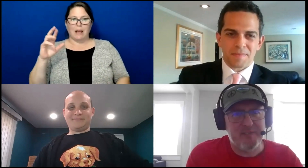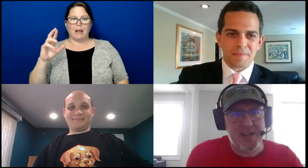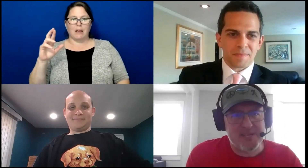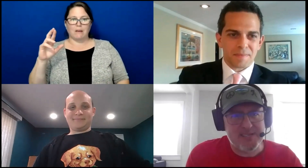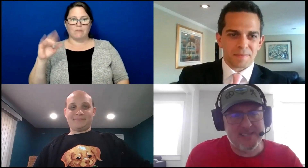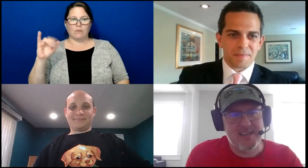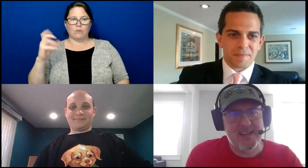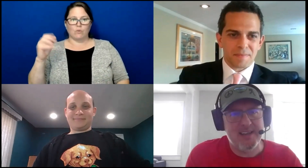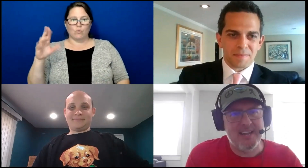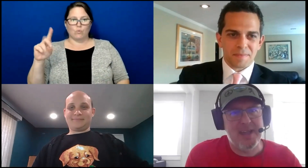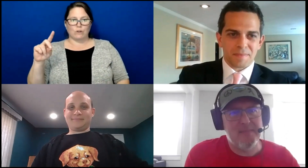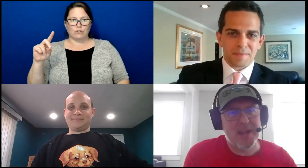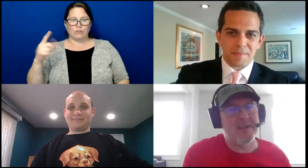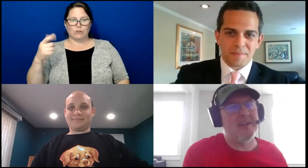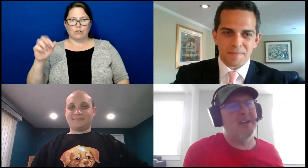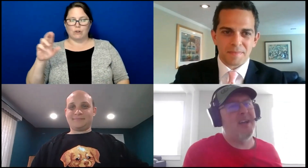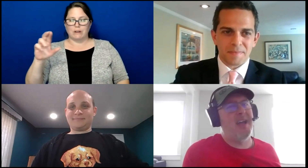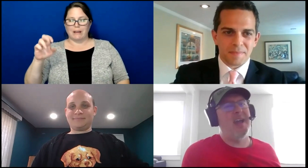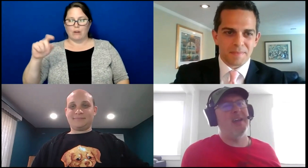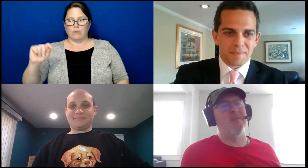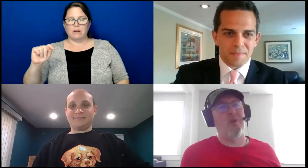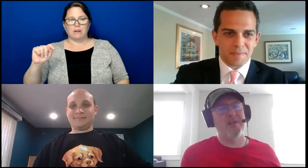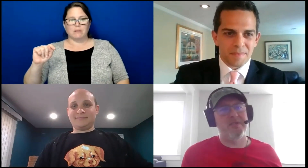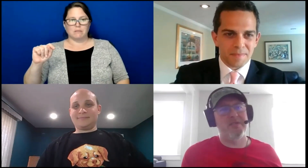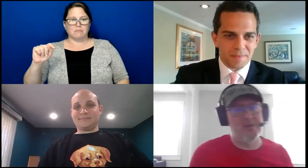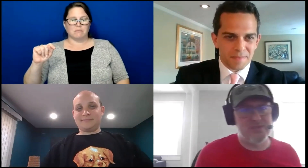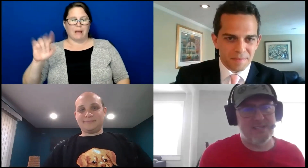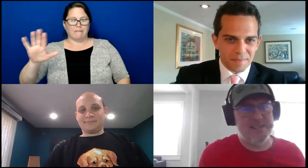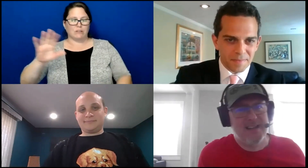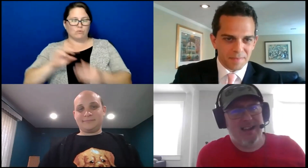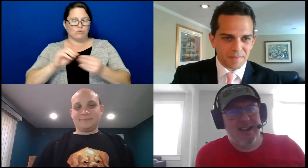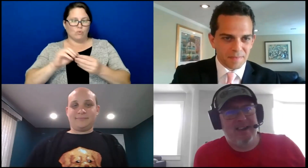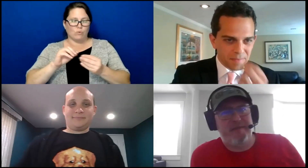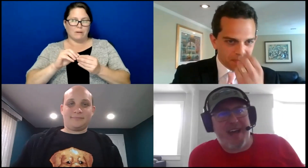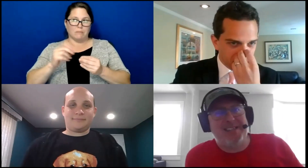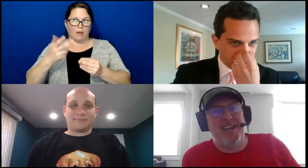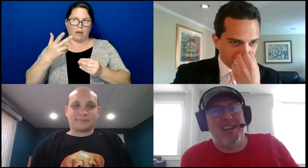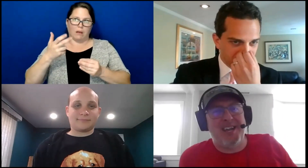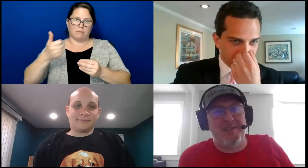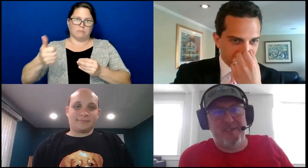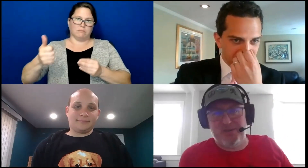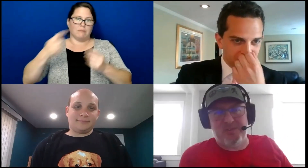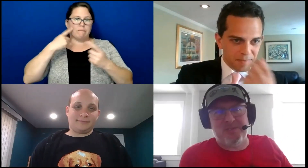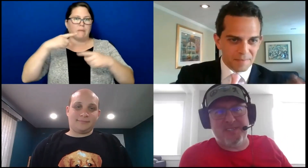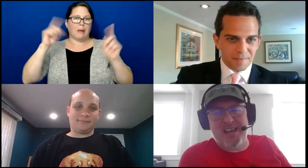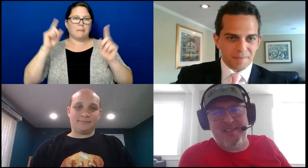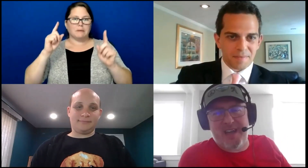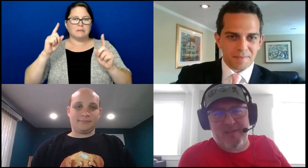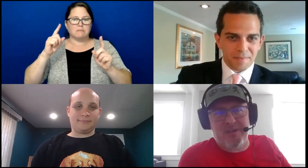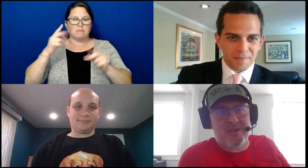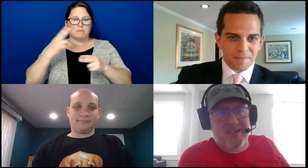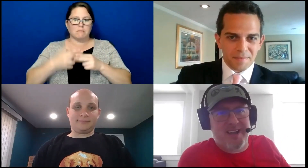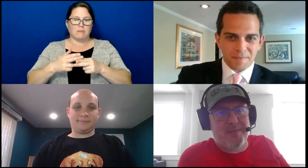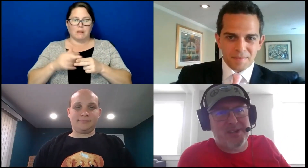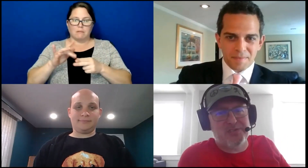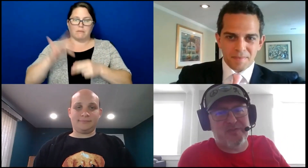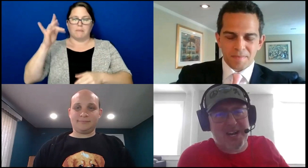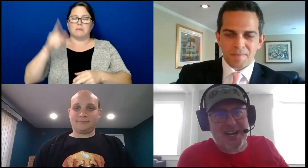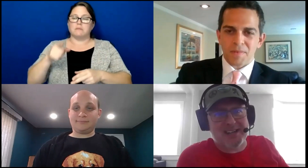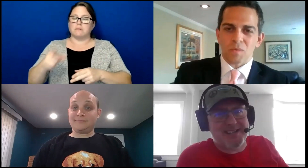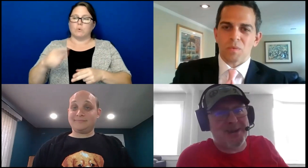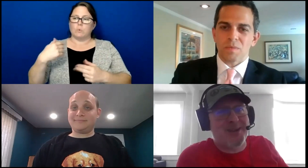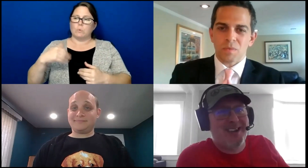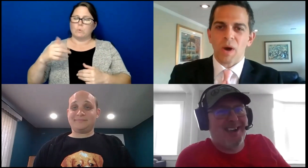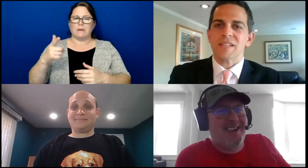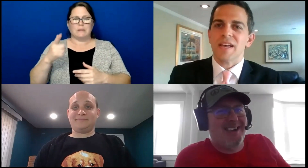kind of a famous game maker and one of the most fascinating individuals I have ever had the pleasure of